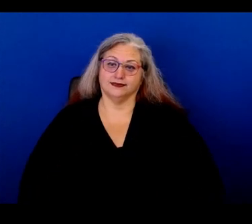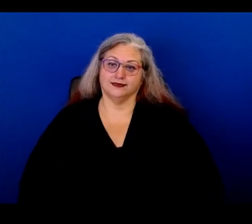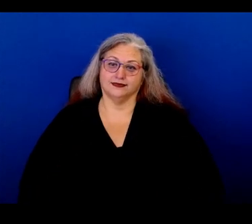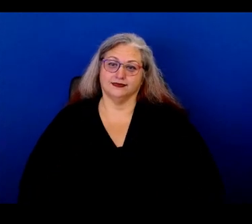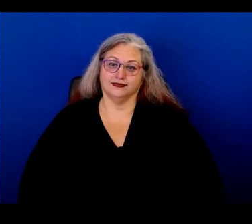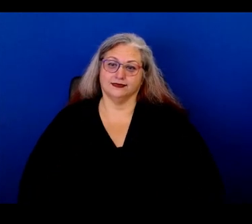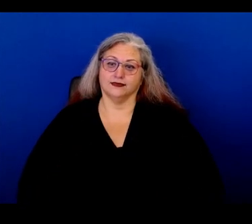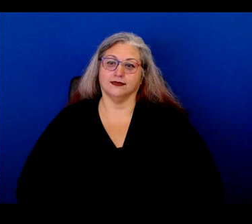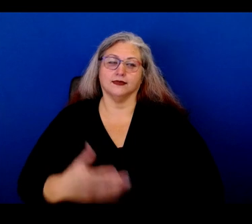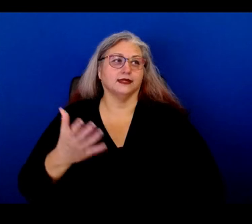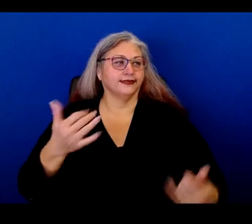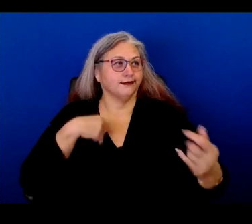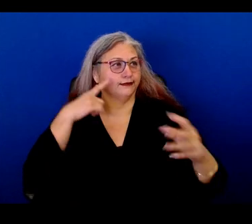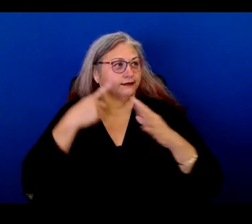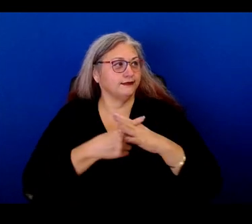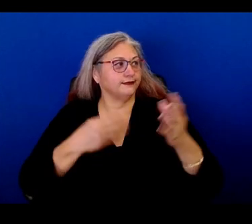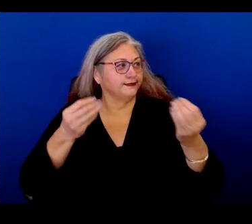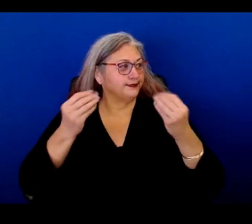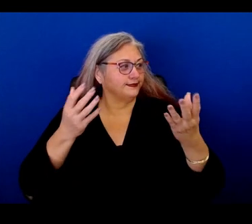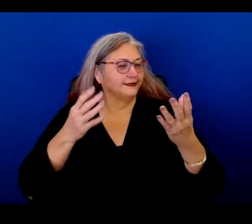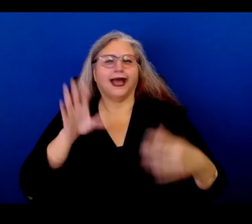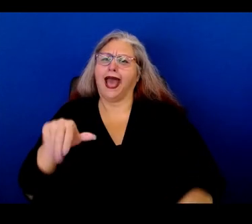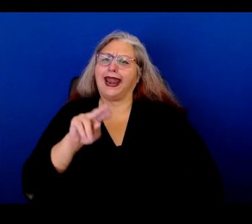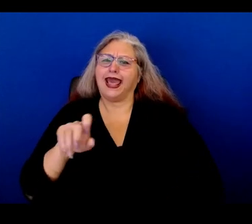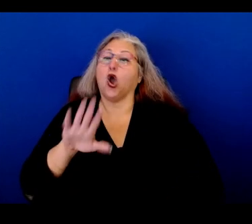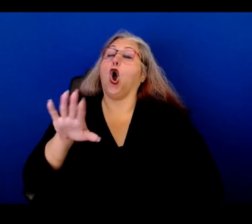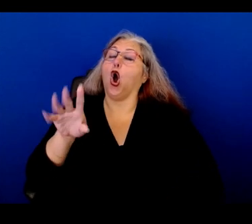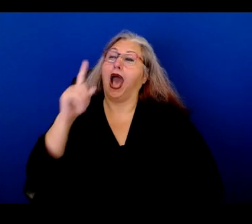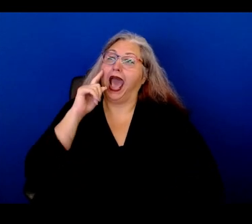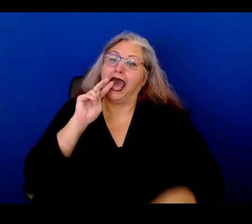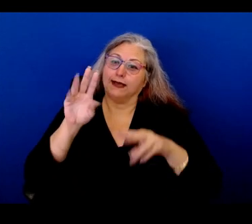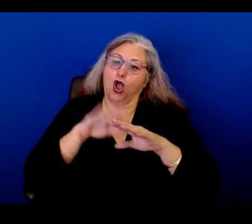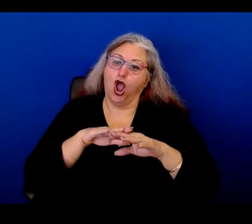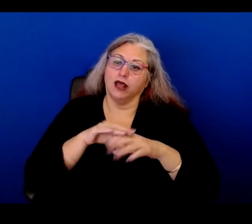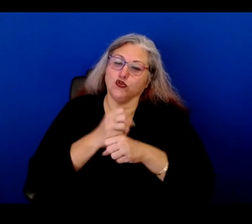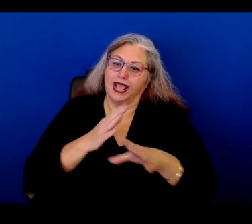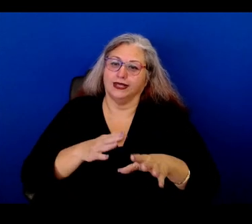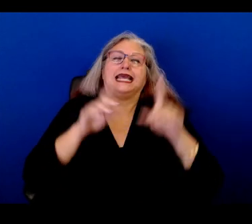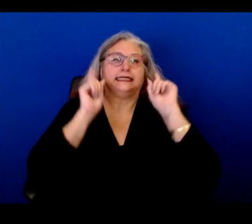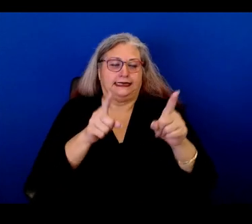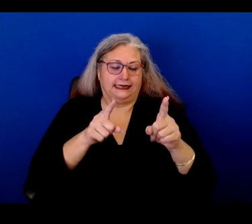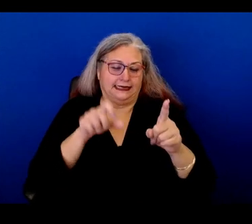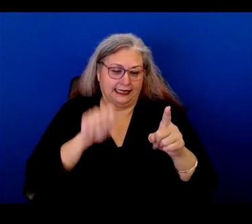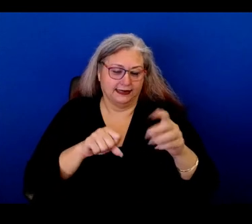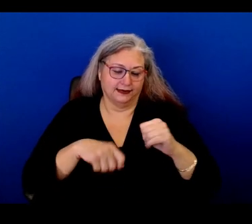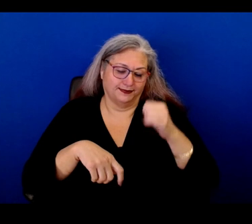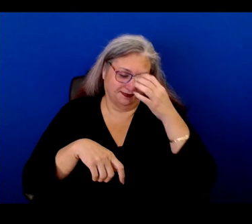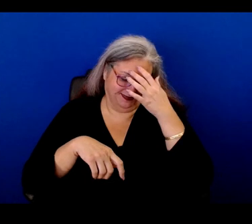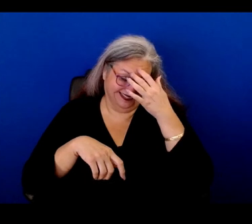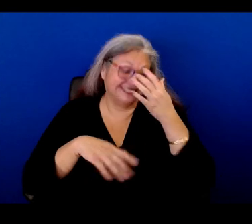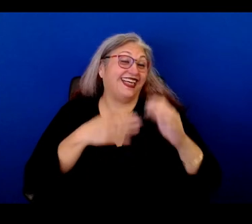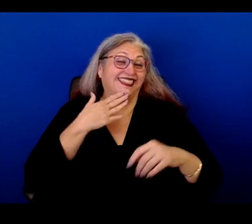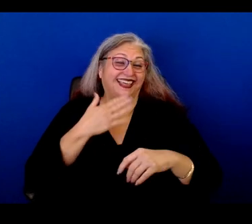okay, no, I can't. Annette! Oh, keeping your eye on the creator. Yes. So, you know, thank